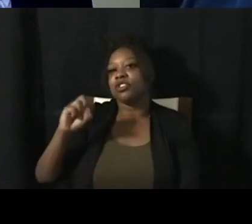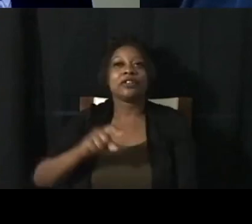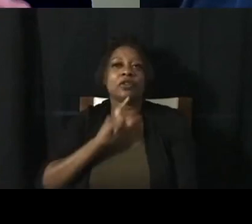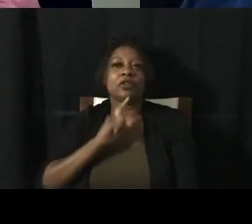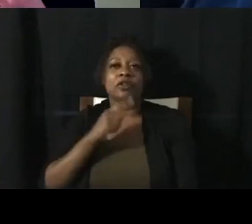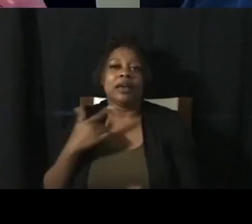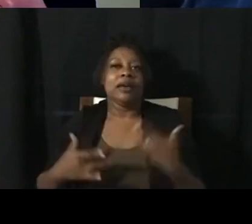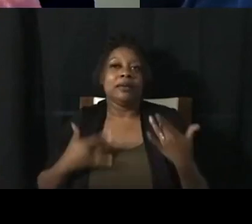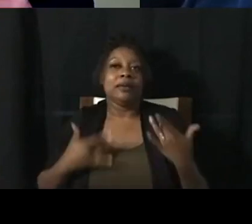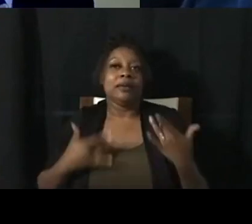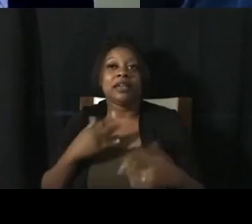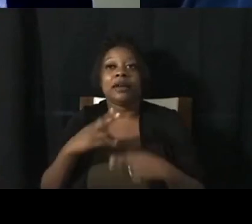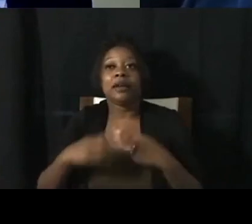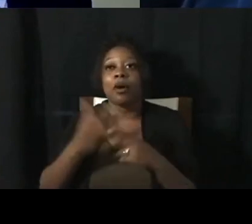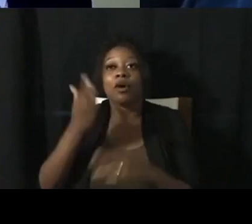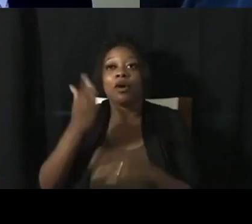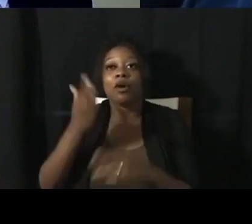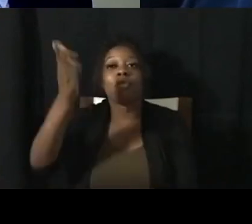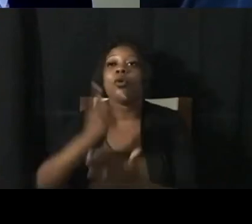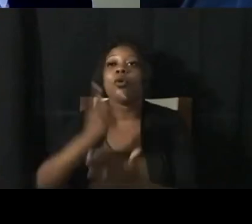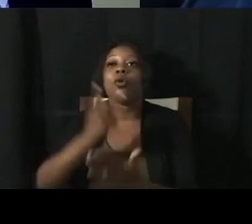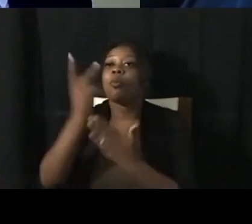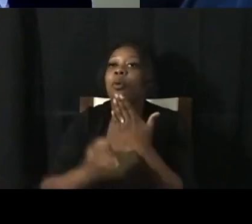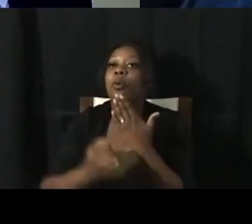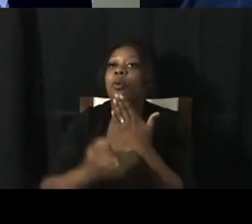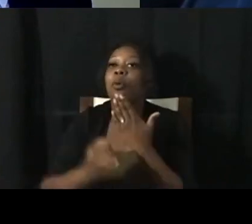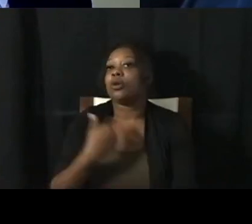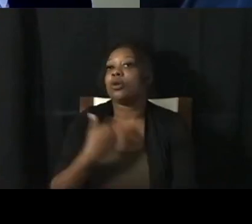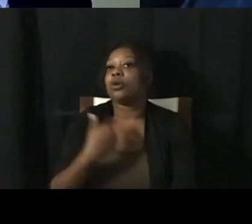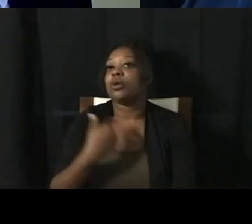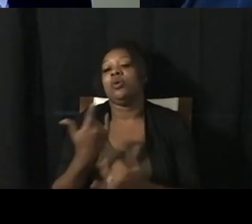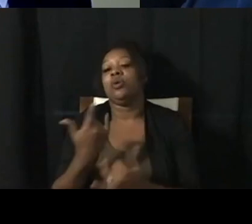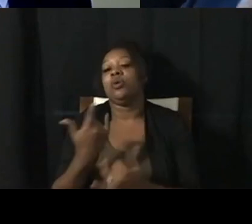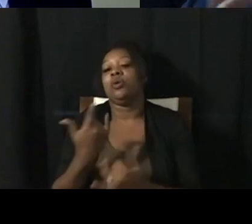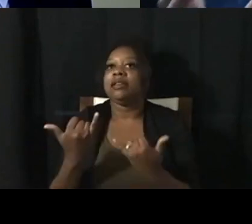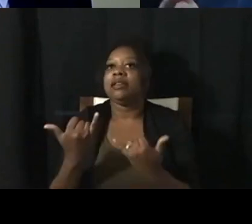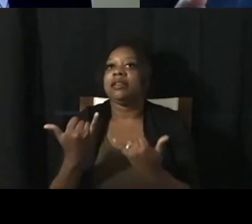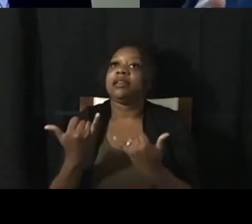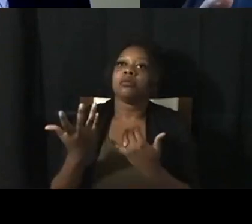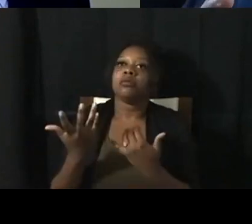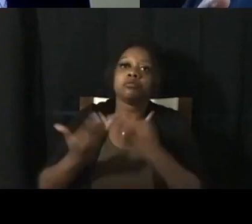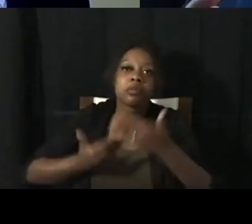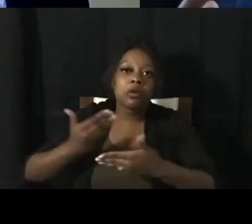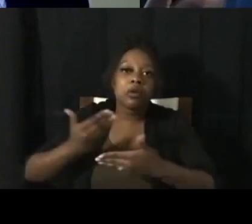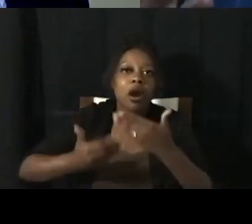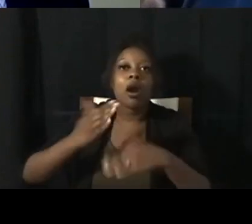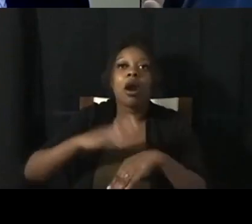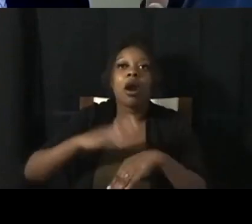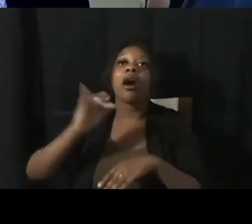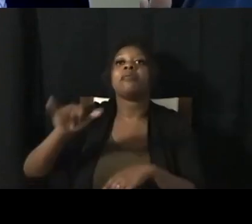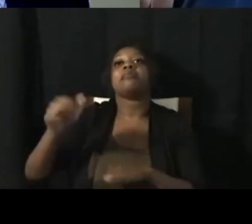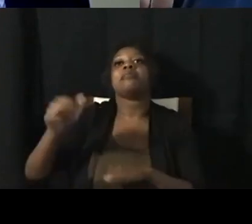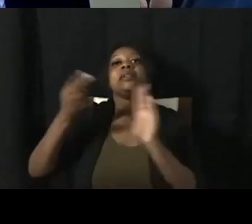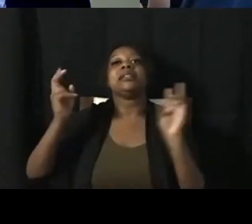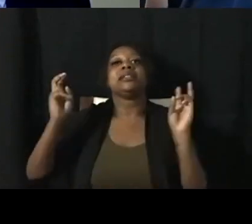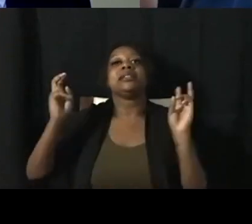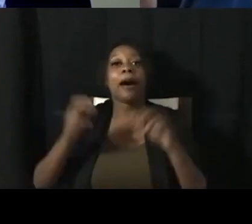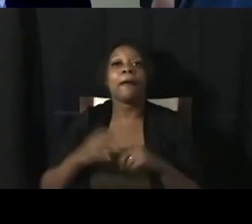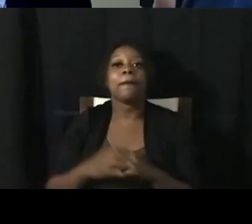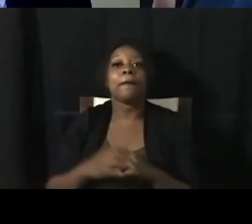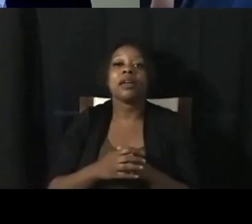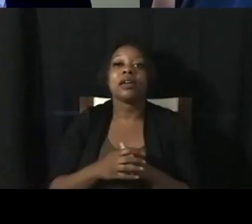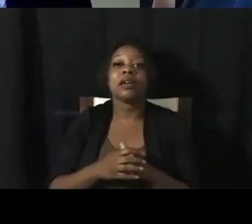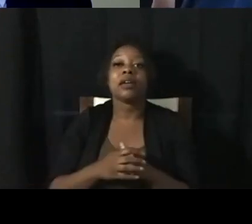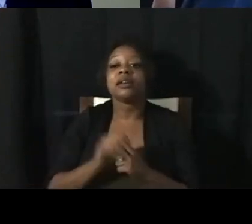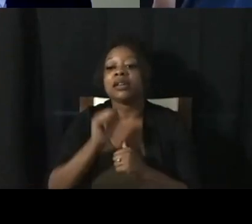of a project that we've been working on this topic, which really does a geographic overlay of available demographic information around persons